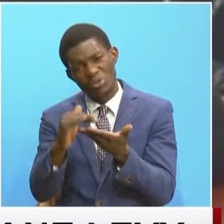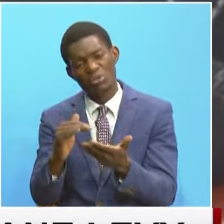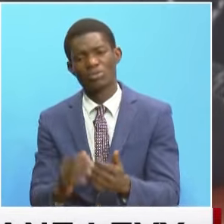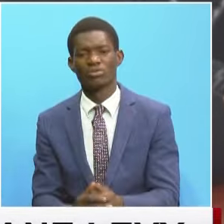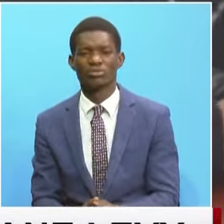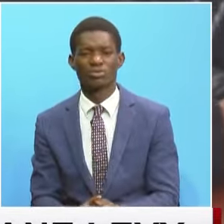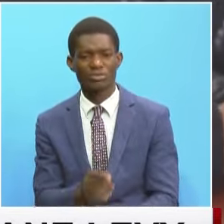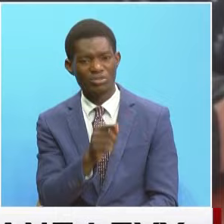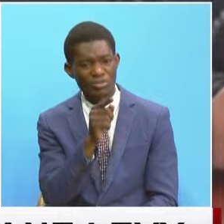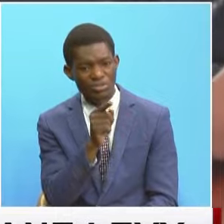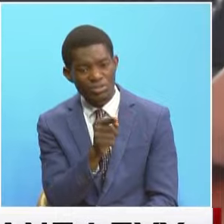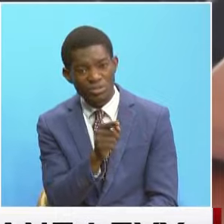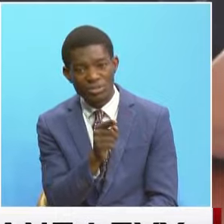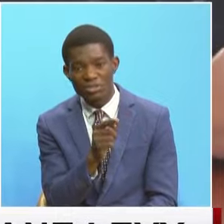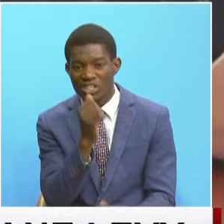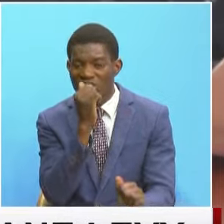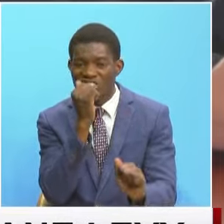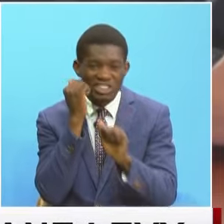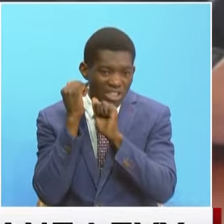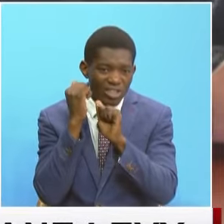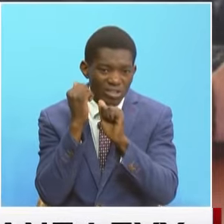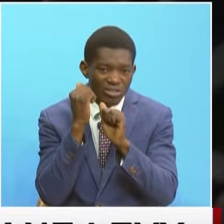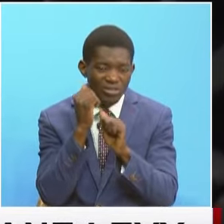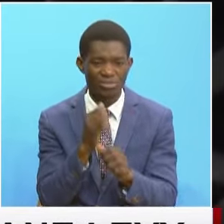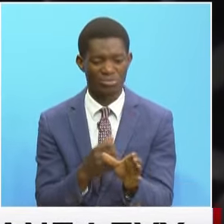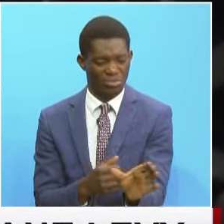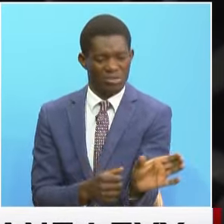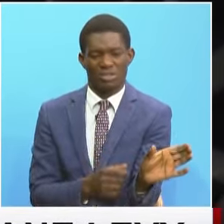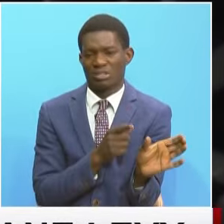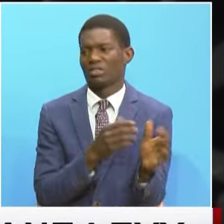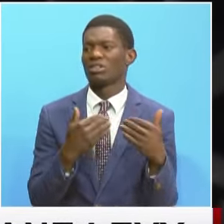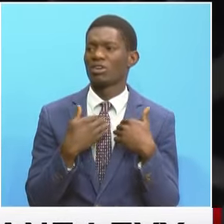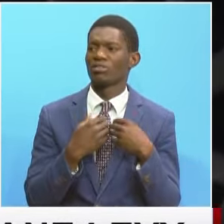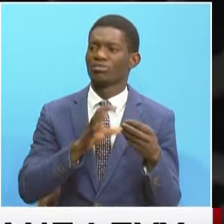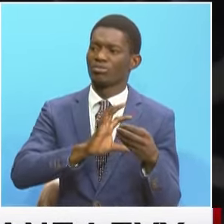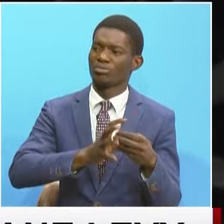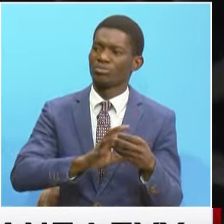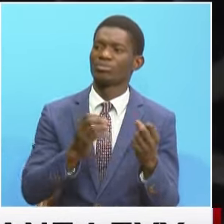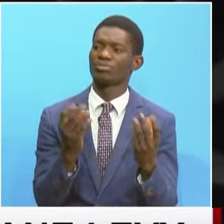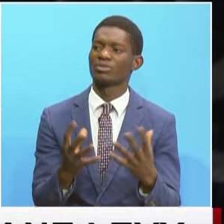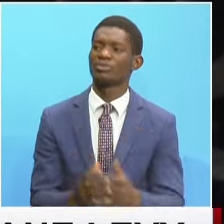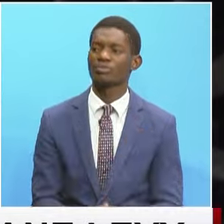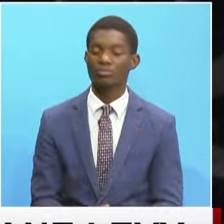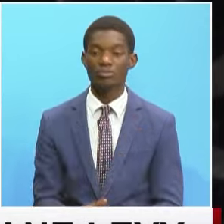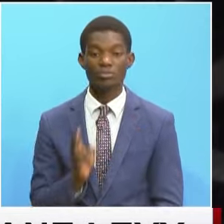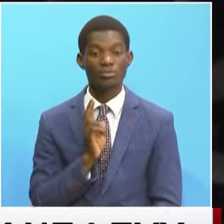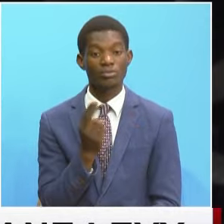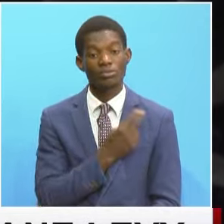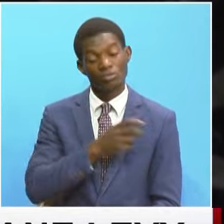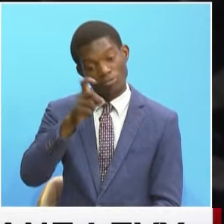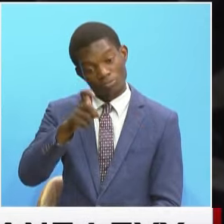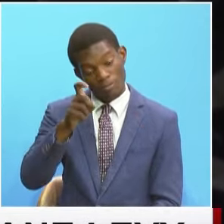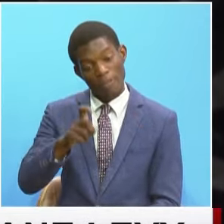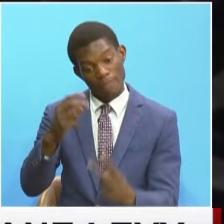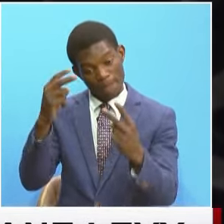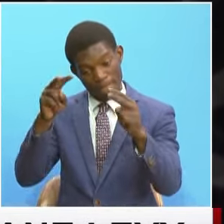industry is in deep trouble. The future is very uncertain. I think they need to be looked at. They need to be looked at in totality. And I